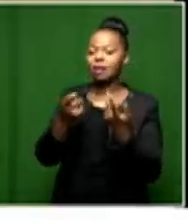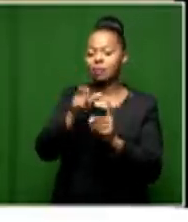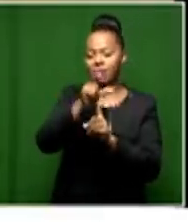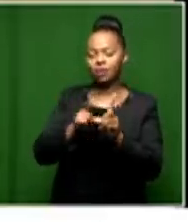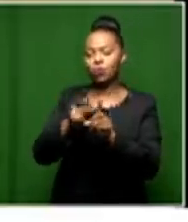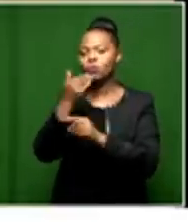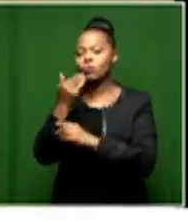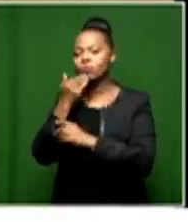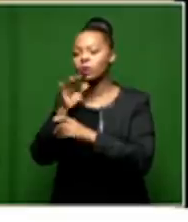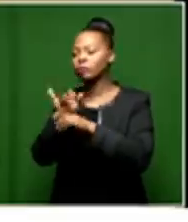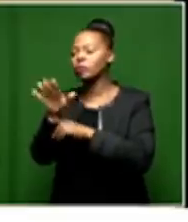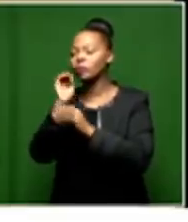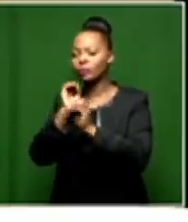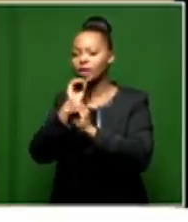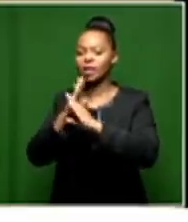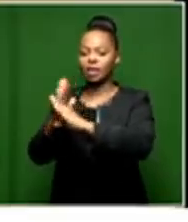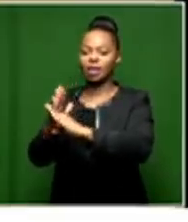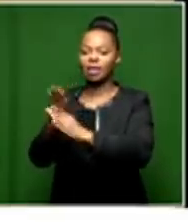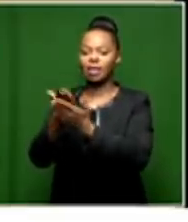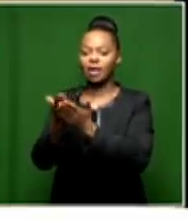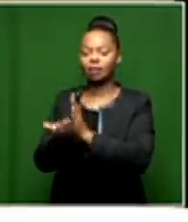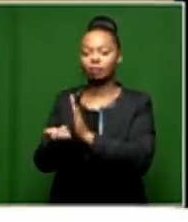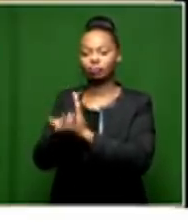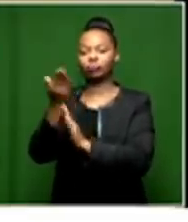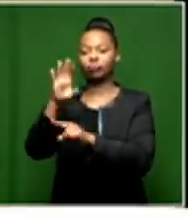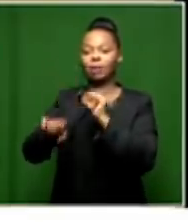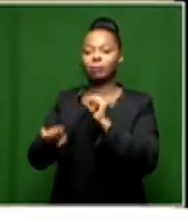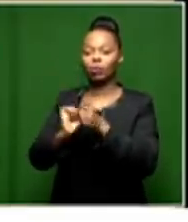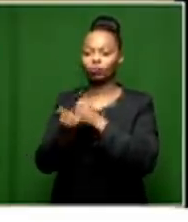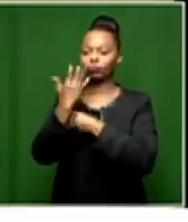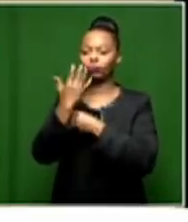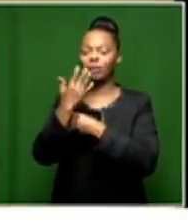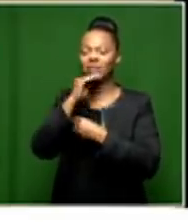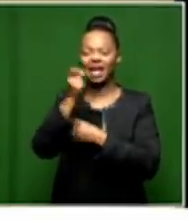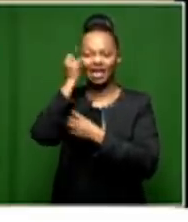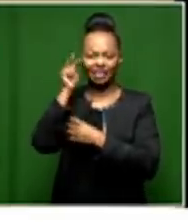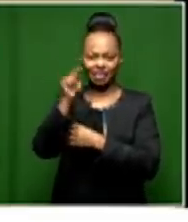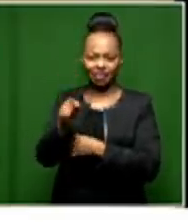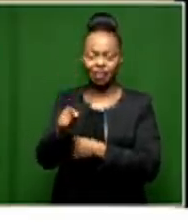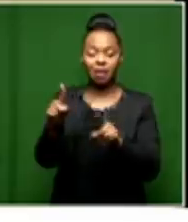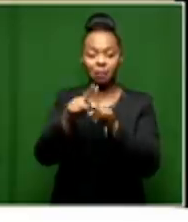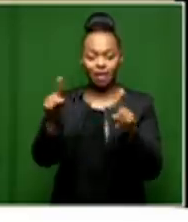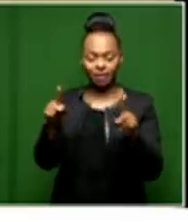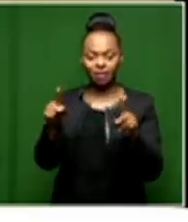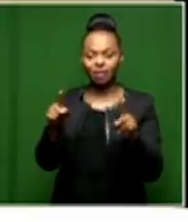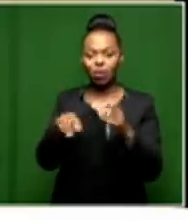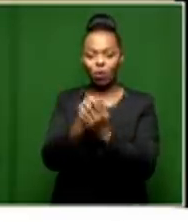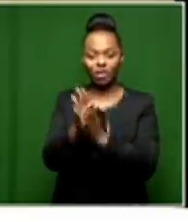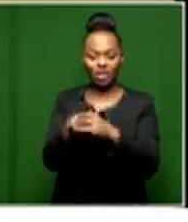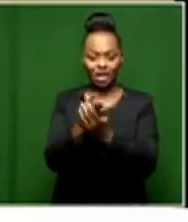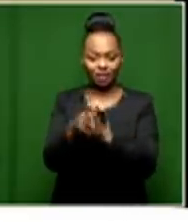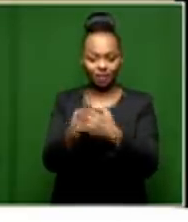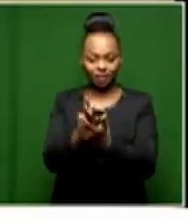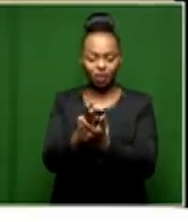reduce the infection rate of them picking it up. So that's common sense to me. And then washing hands,